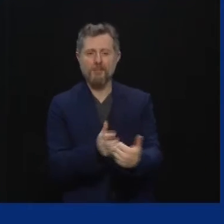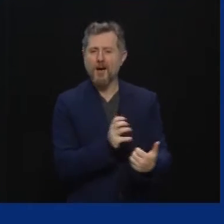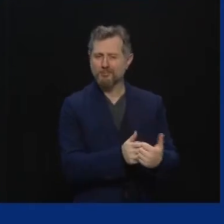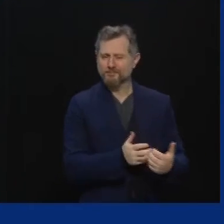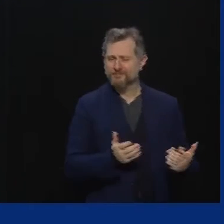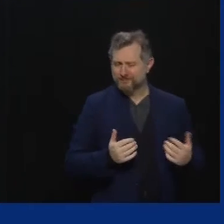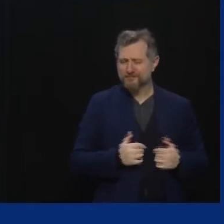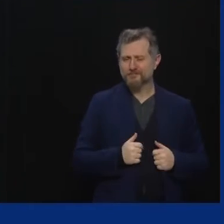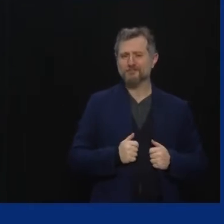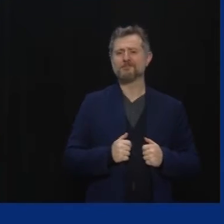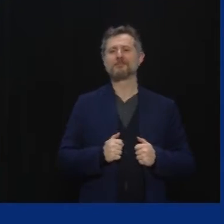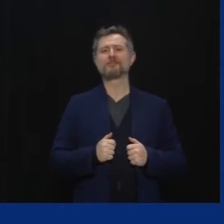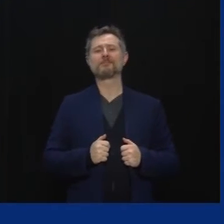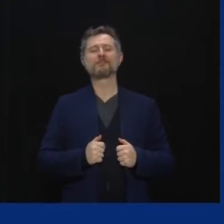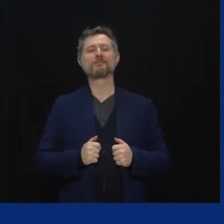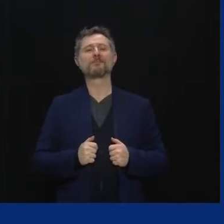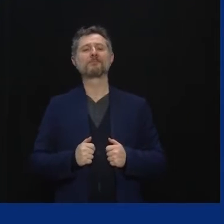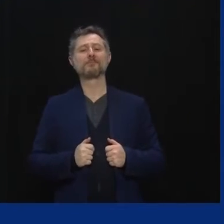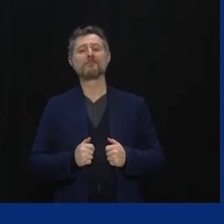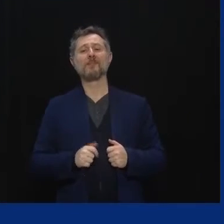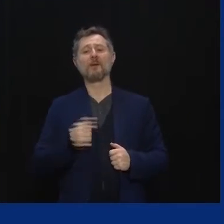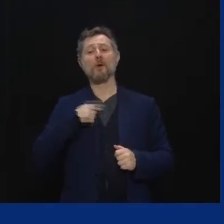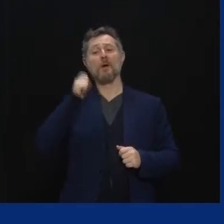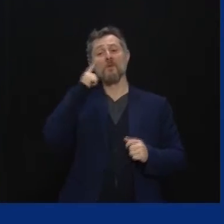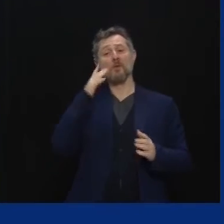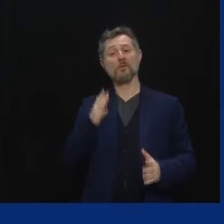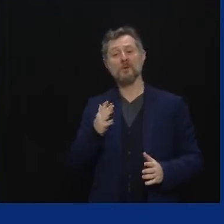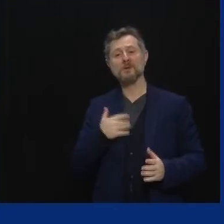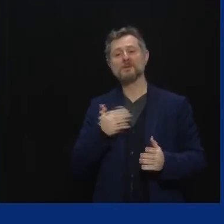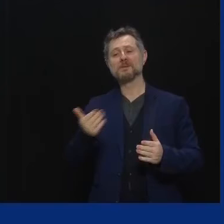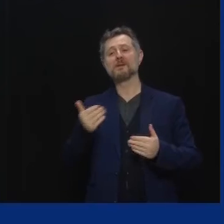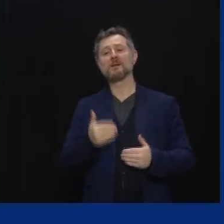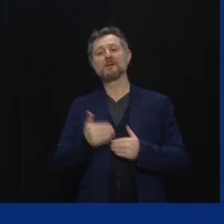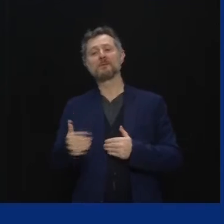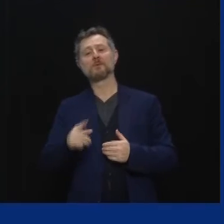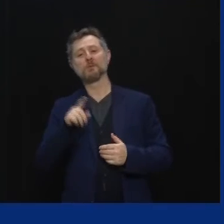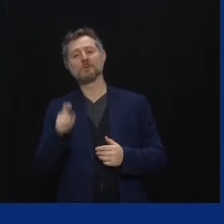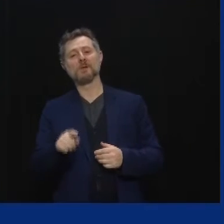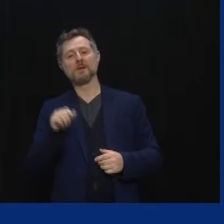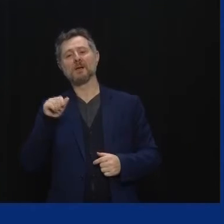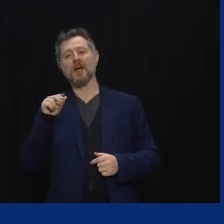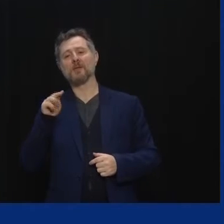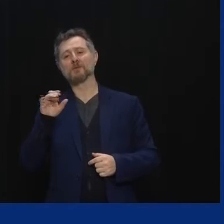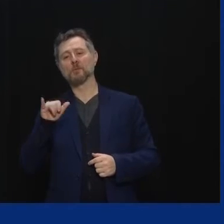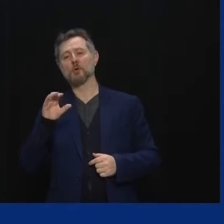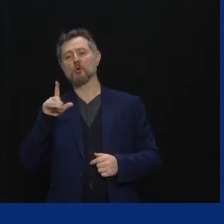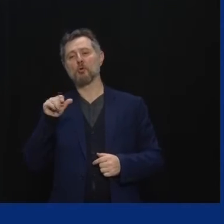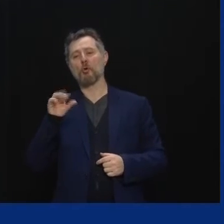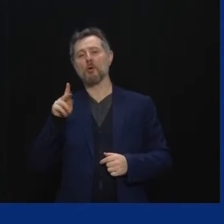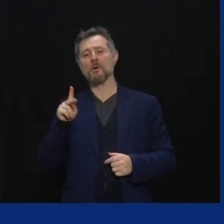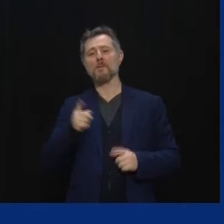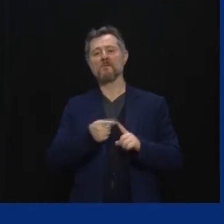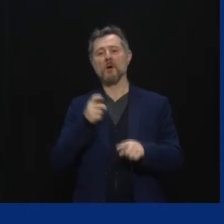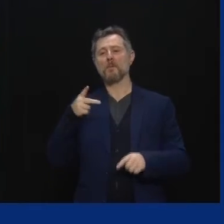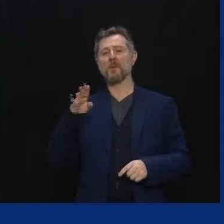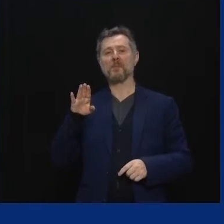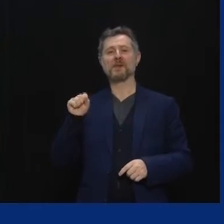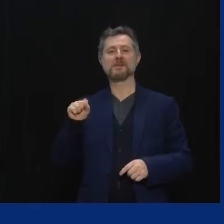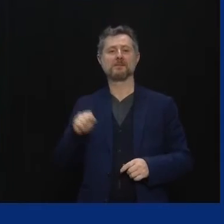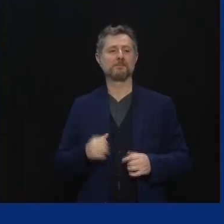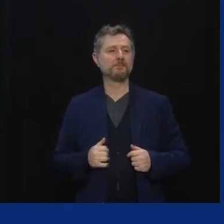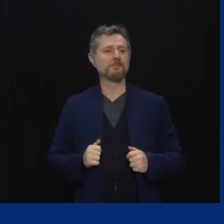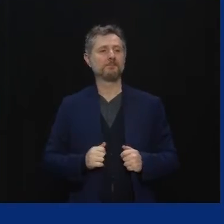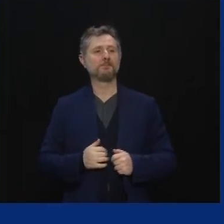Thank you, Governor. Your next question comes from Dan Clark of PBS. Dan, your mic is open. Hey, Governor, can you hear me? Yes,